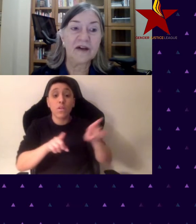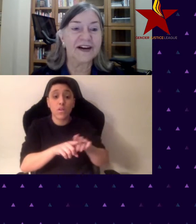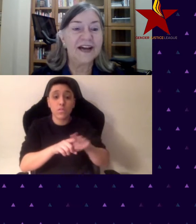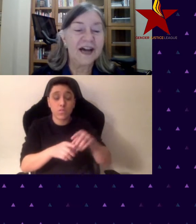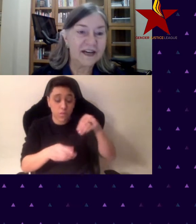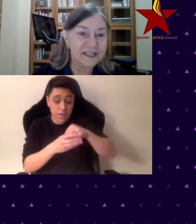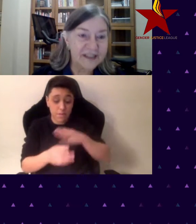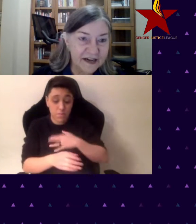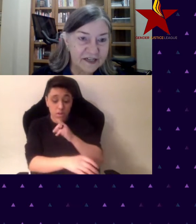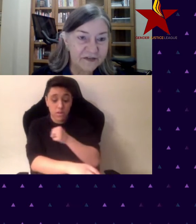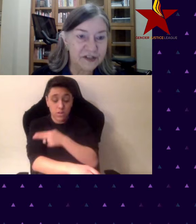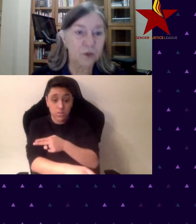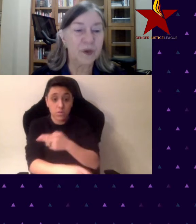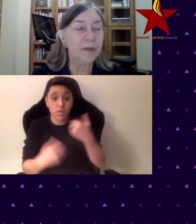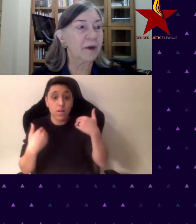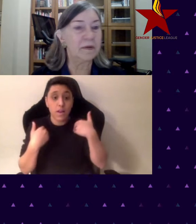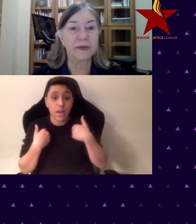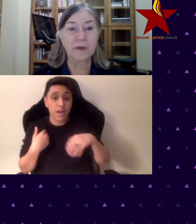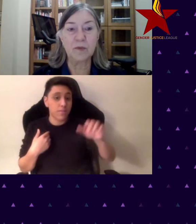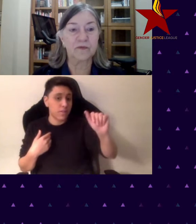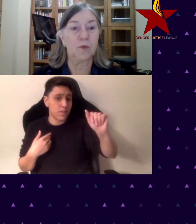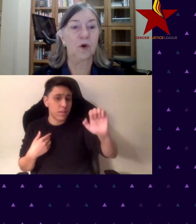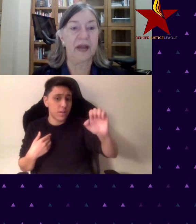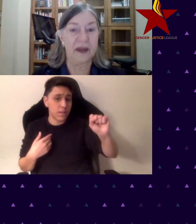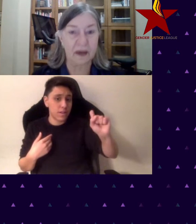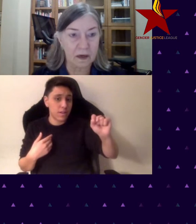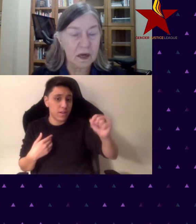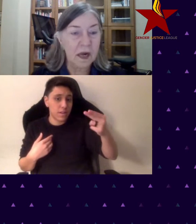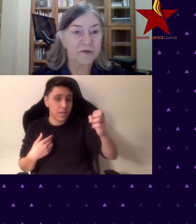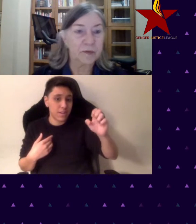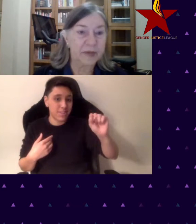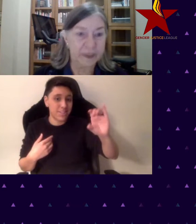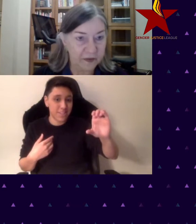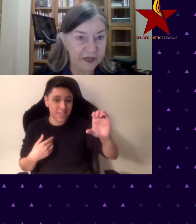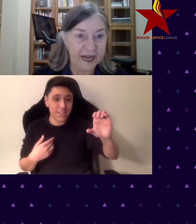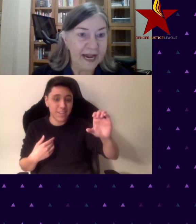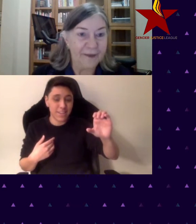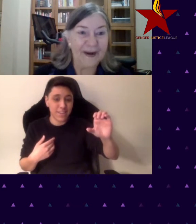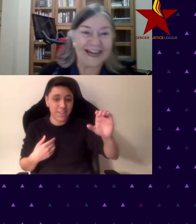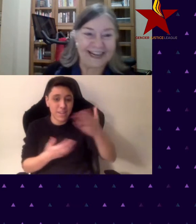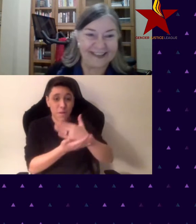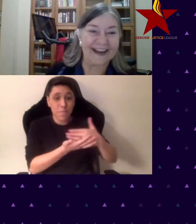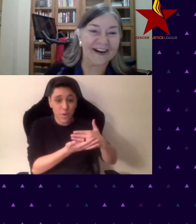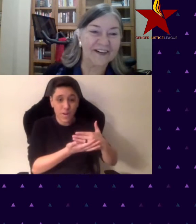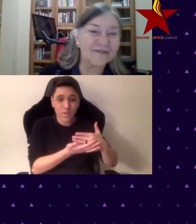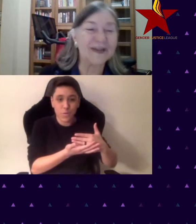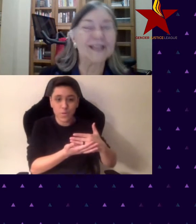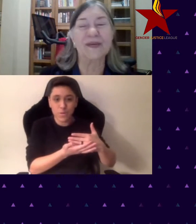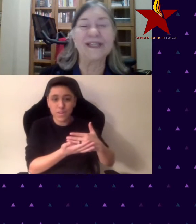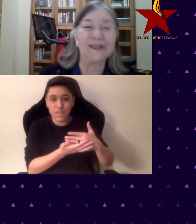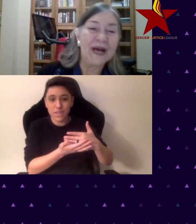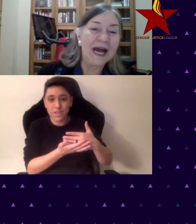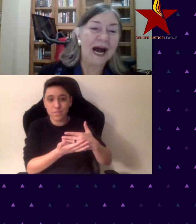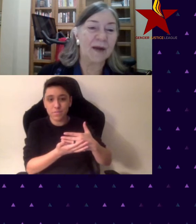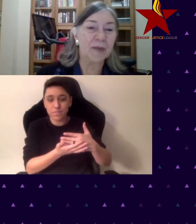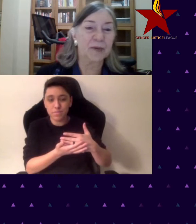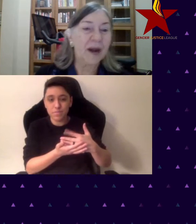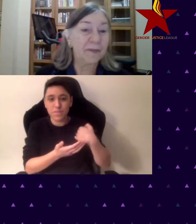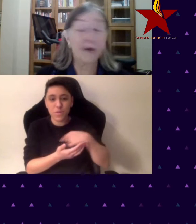clinic, we have an aesthetic division. We probably remove more hair from people than anybody in the area because we